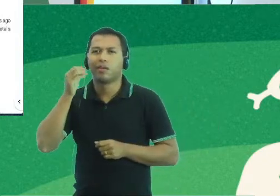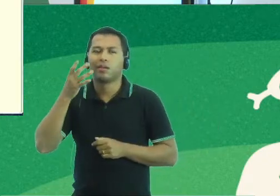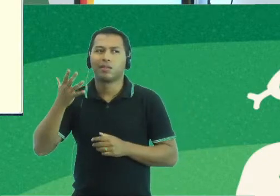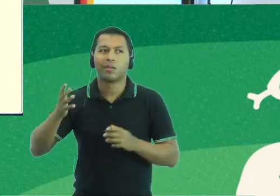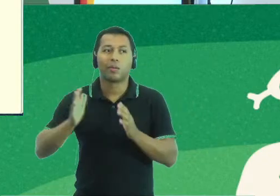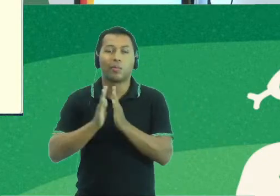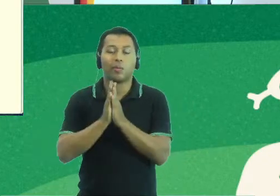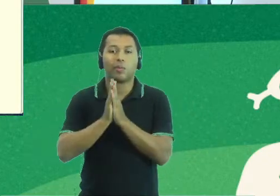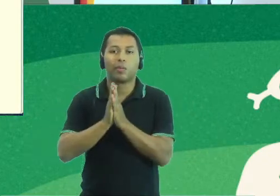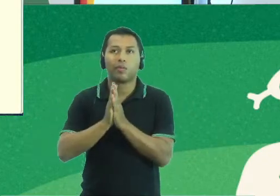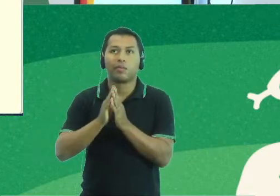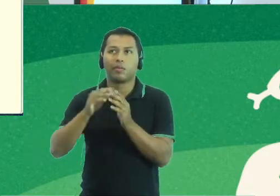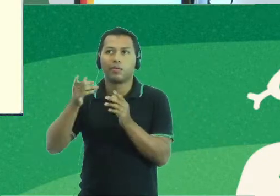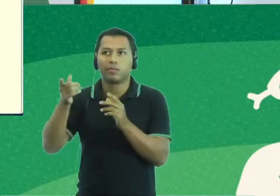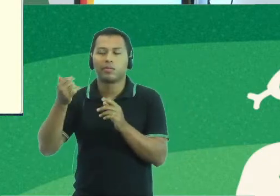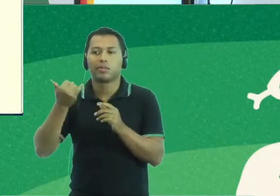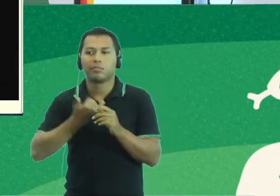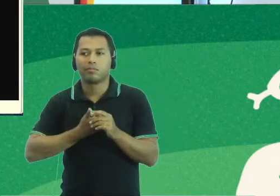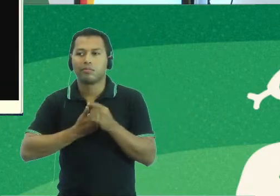in.